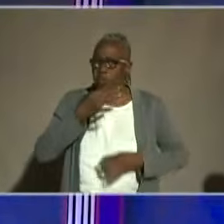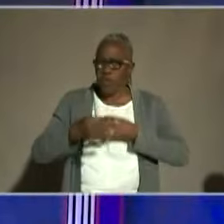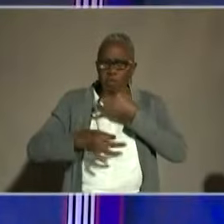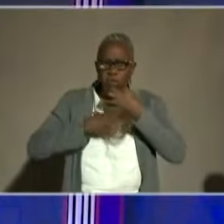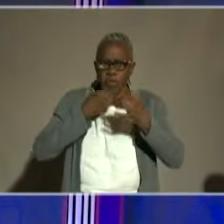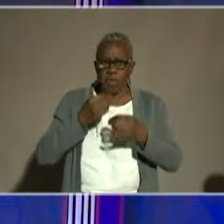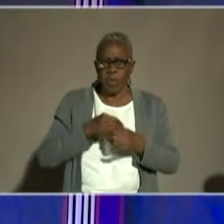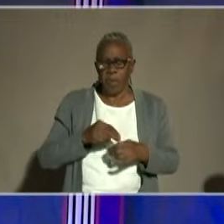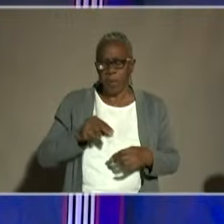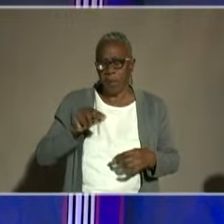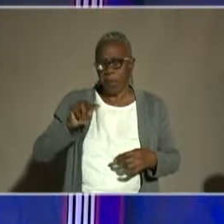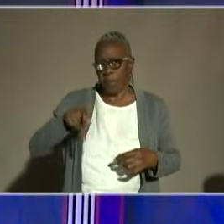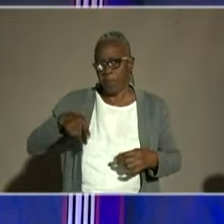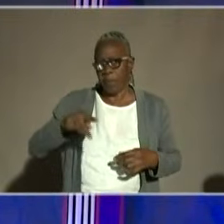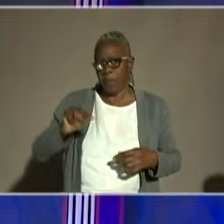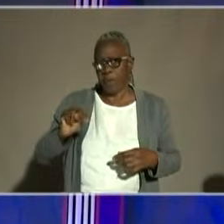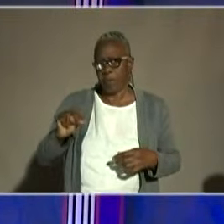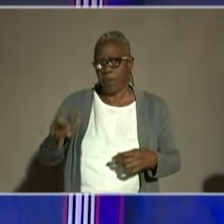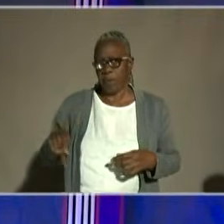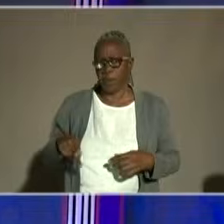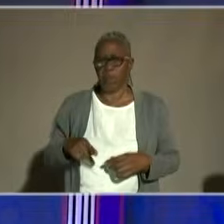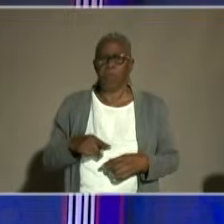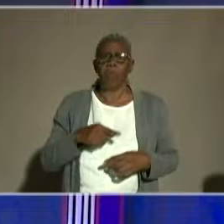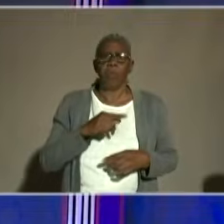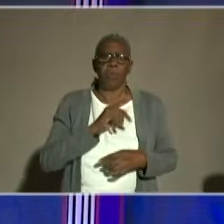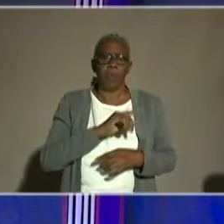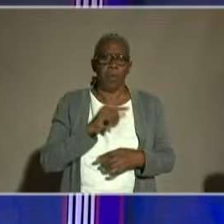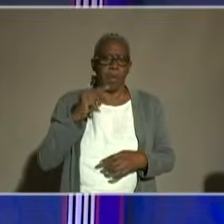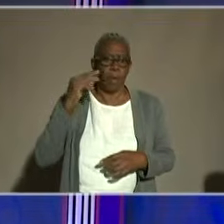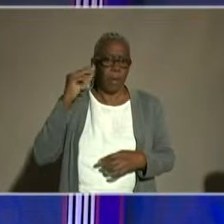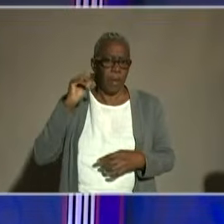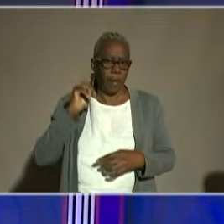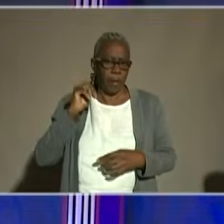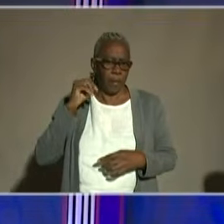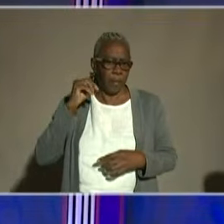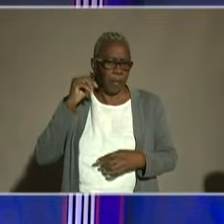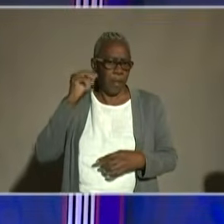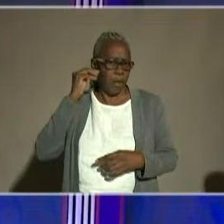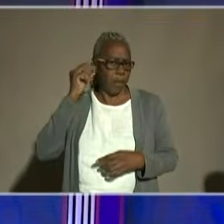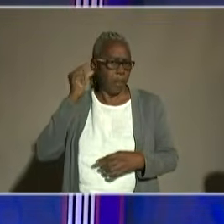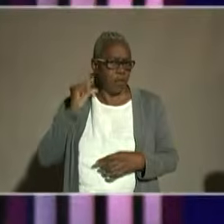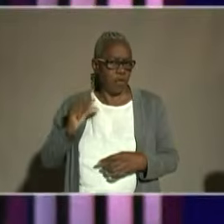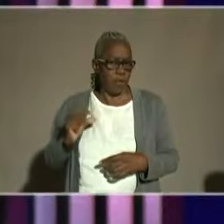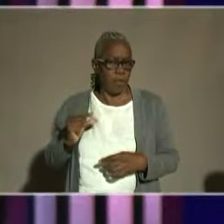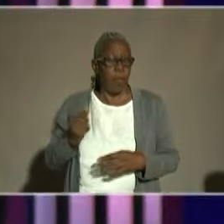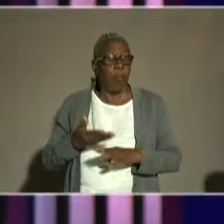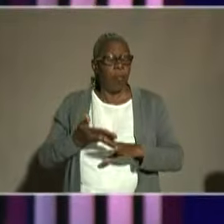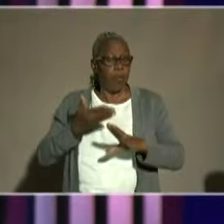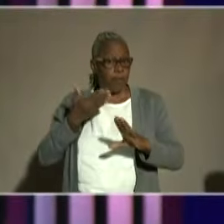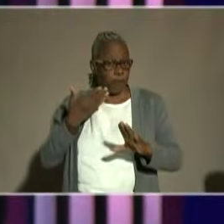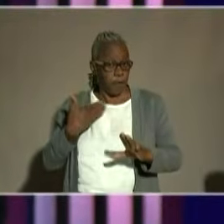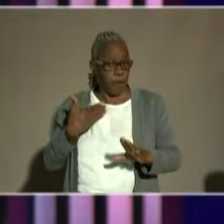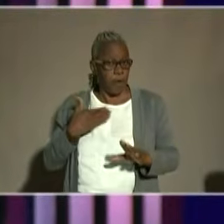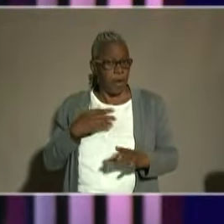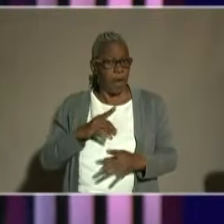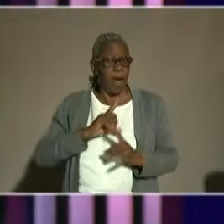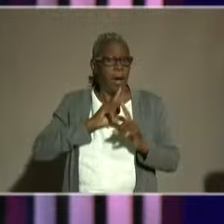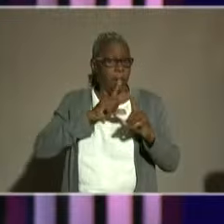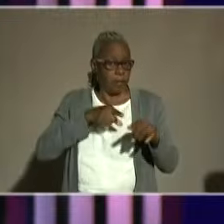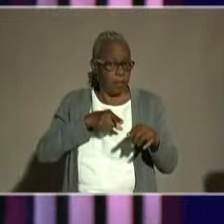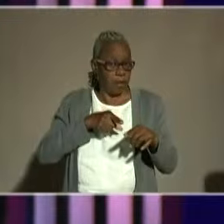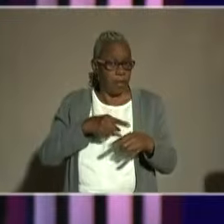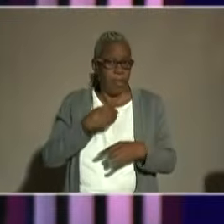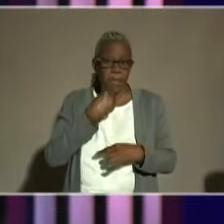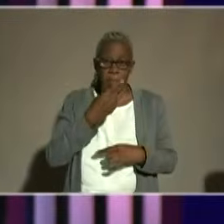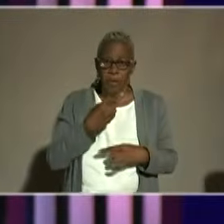opposition. Over to Mr. Golding to respond. Just before I respond, just to point out that Mr. Holness's